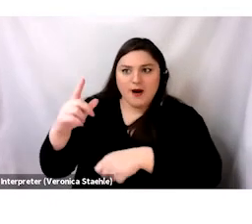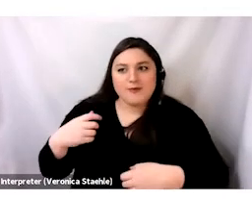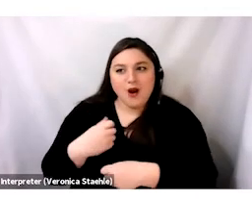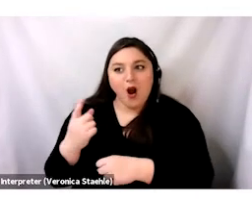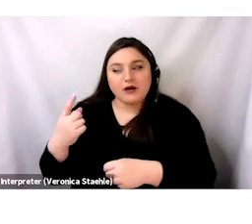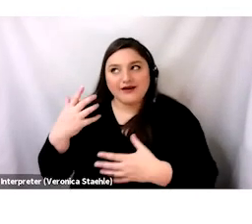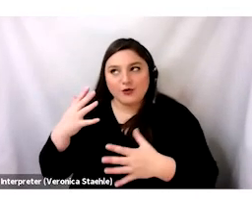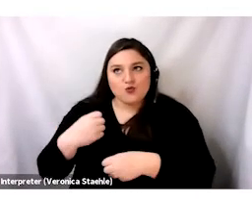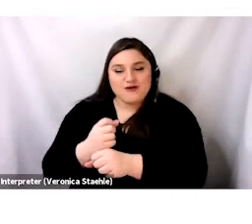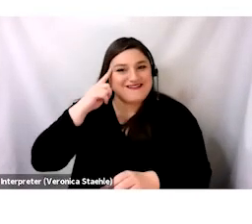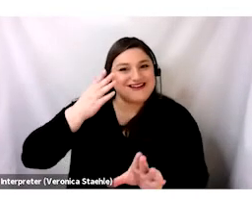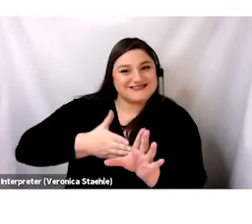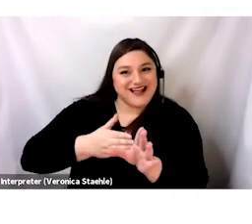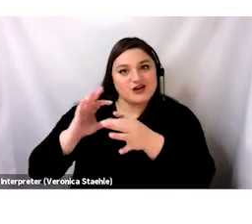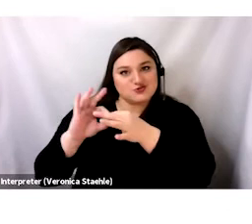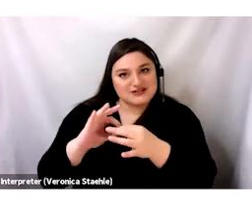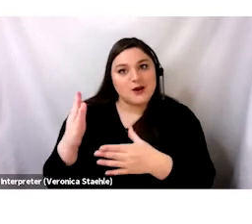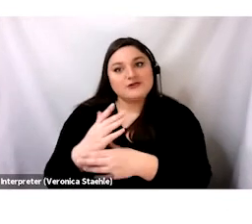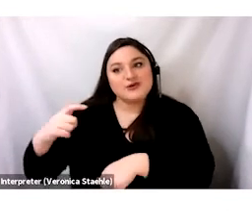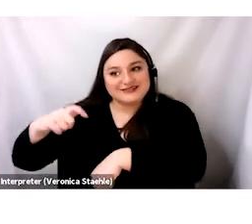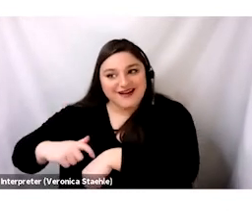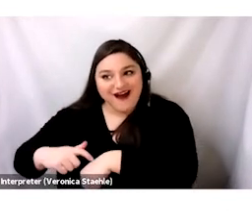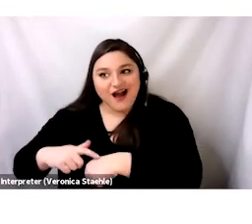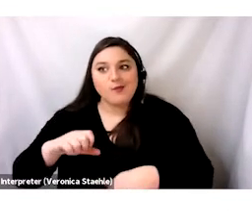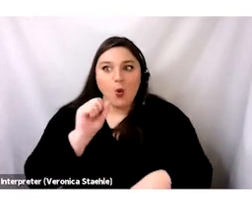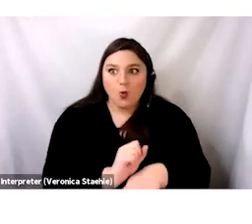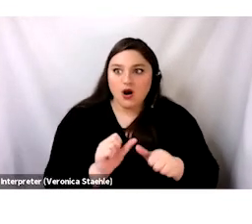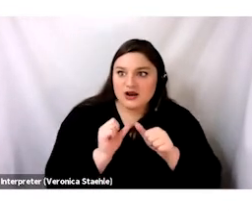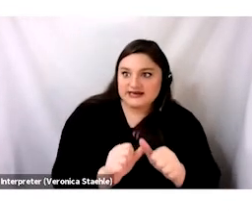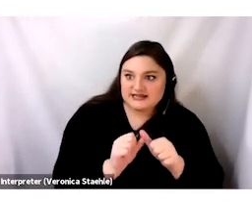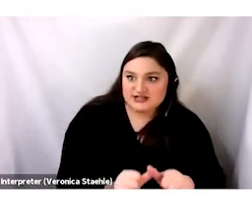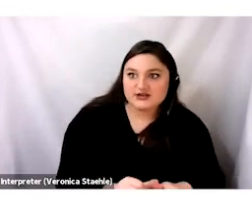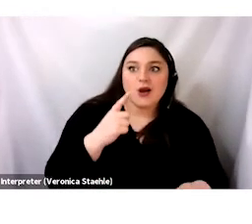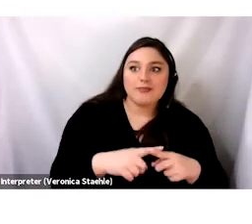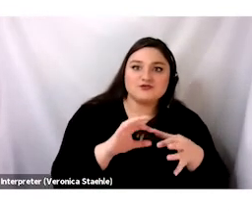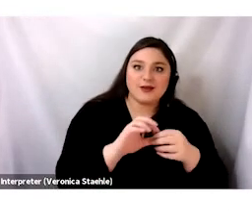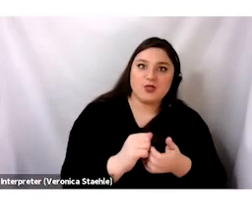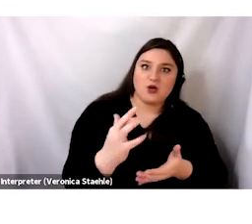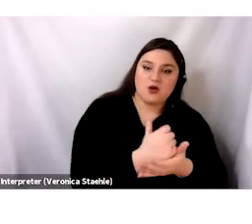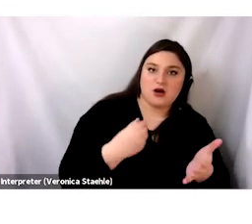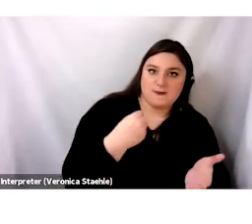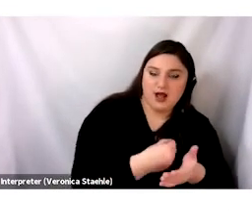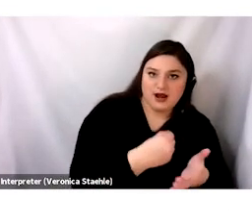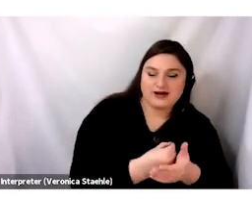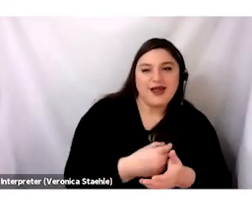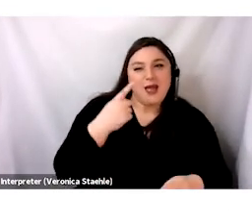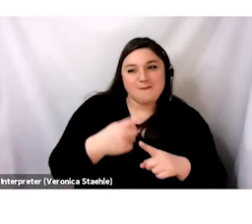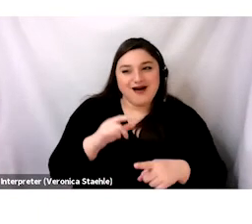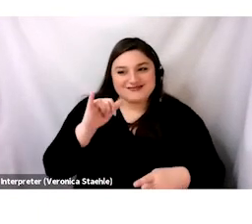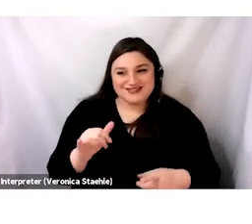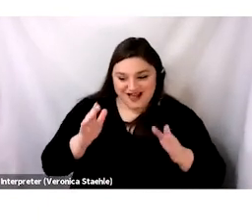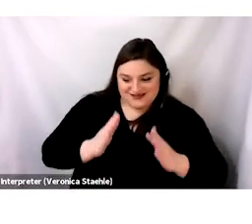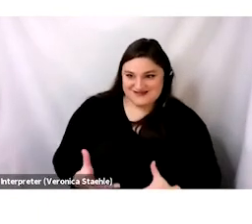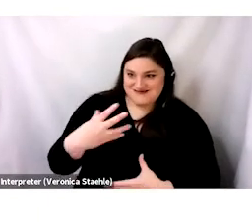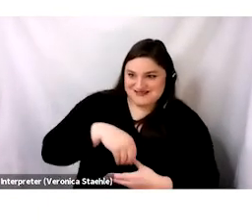relationship between time, the synchronized work of industrial capitalism, and the embodied psychological capacity